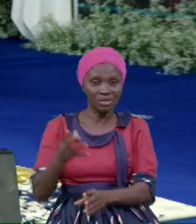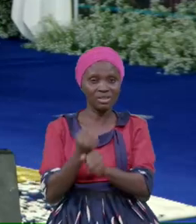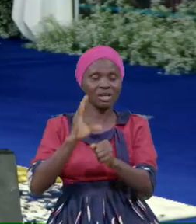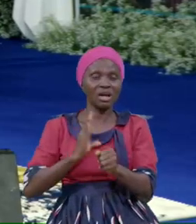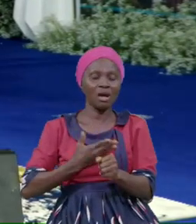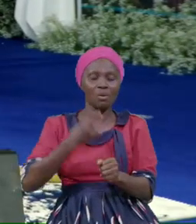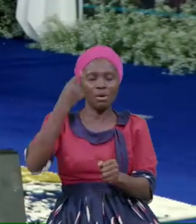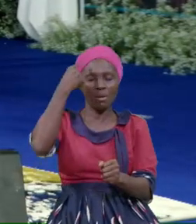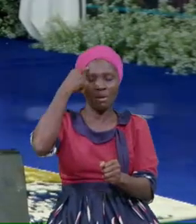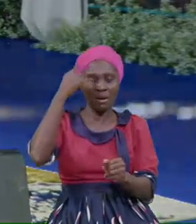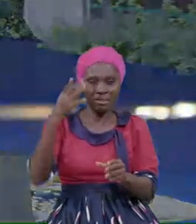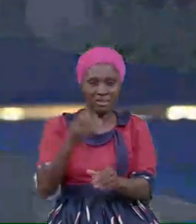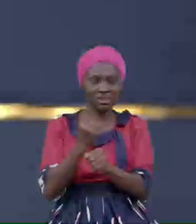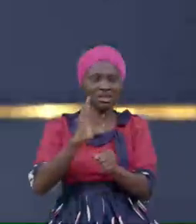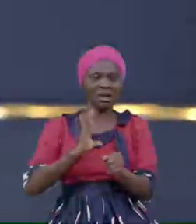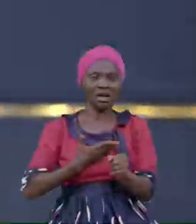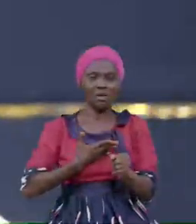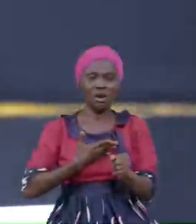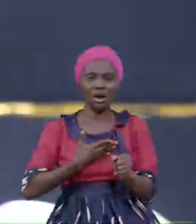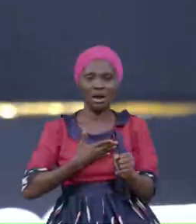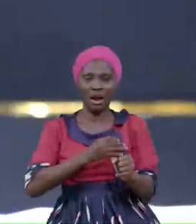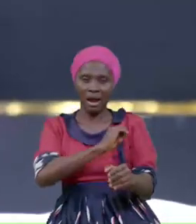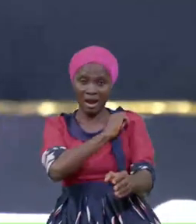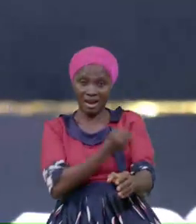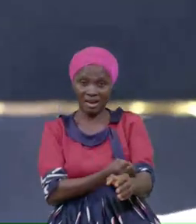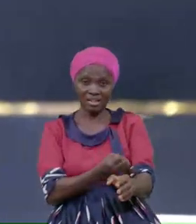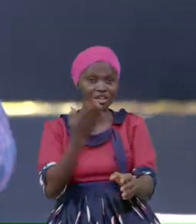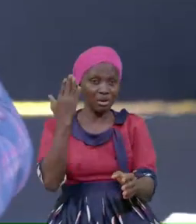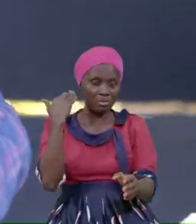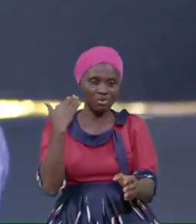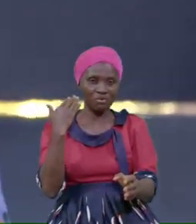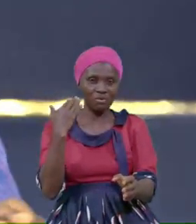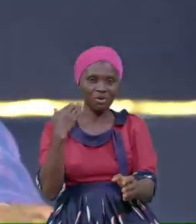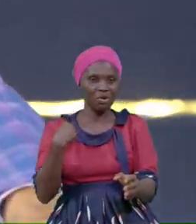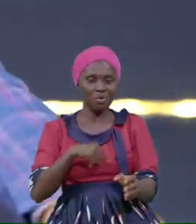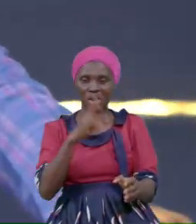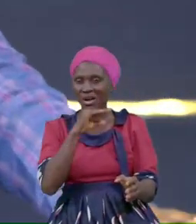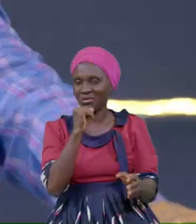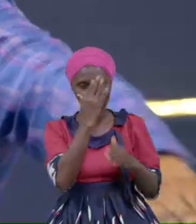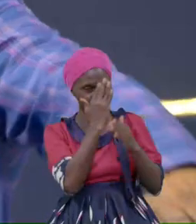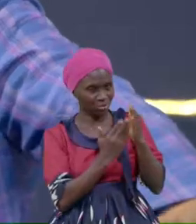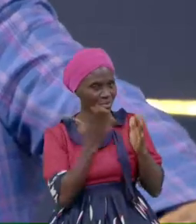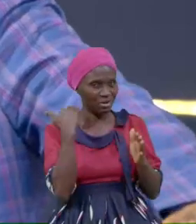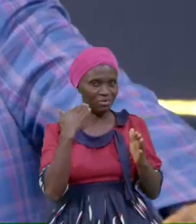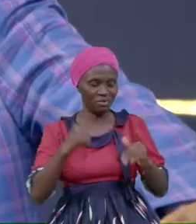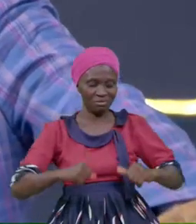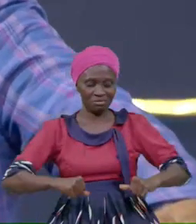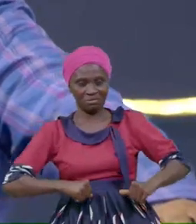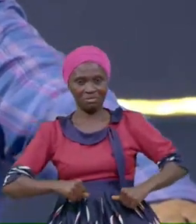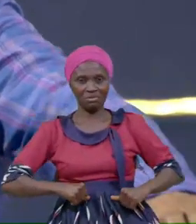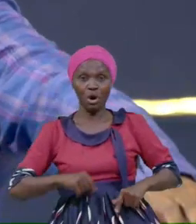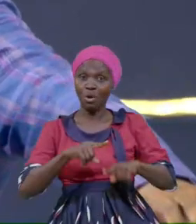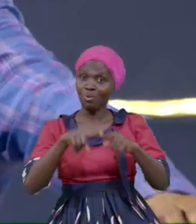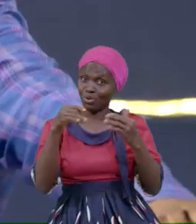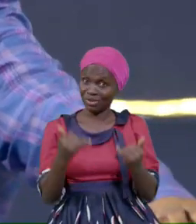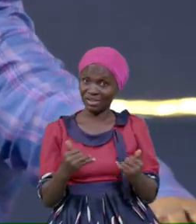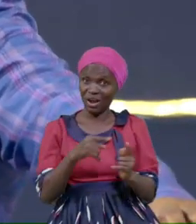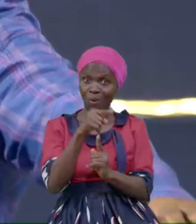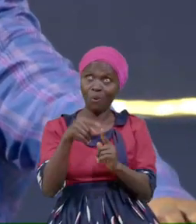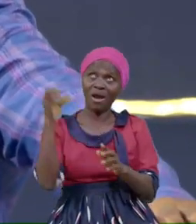But now that grace says you can't be as frivolous as you were in